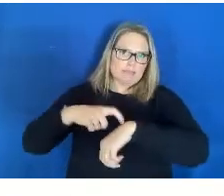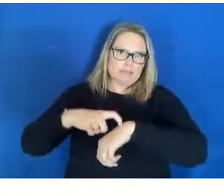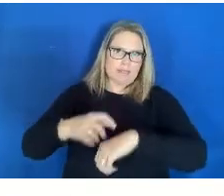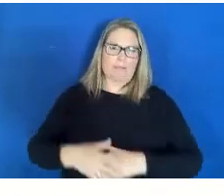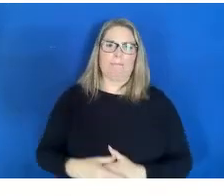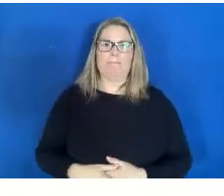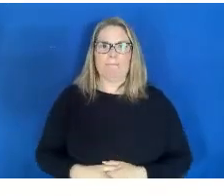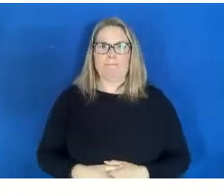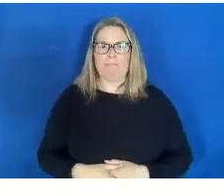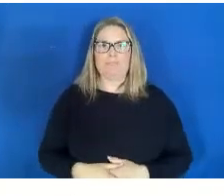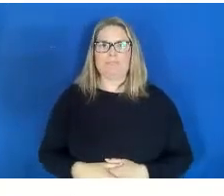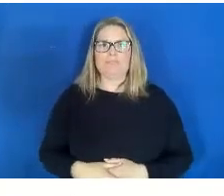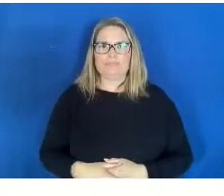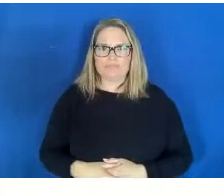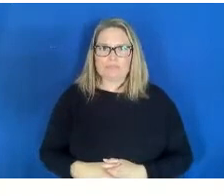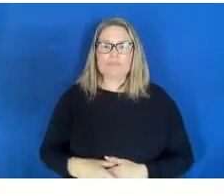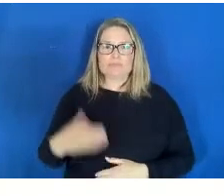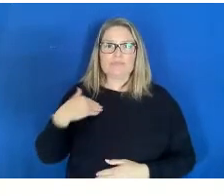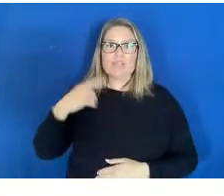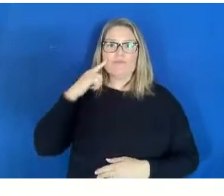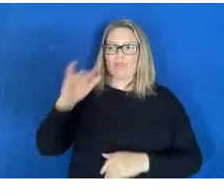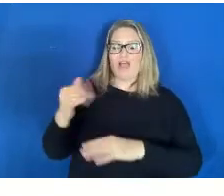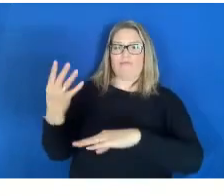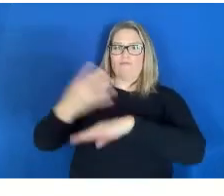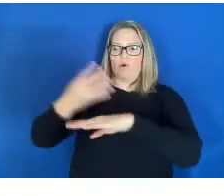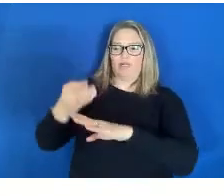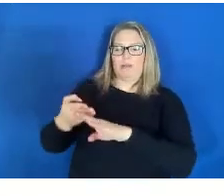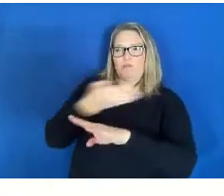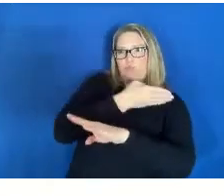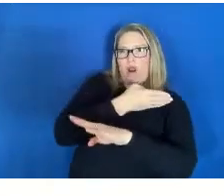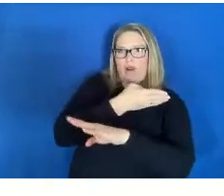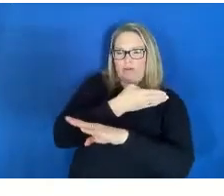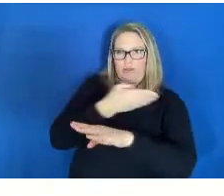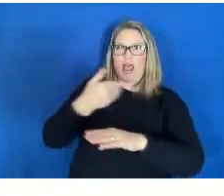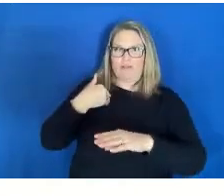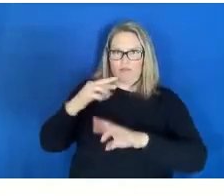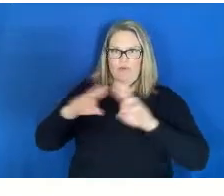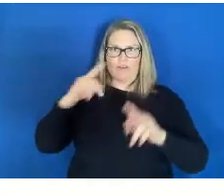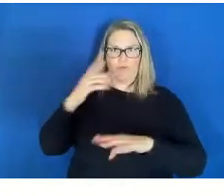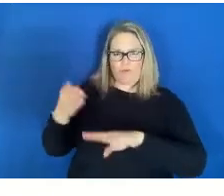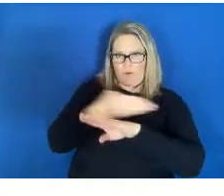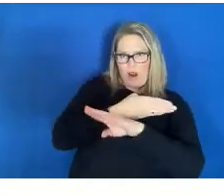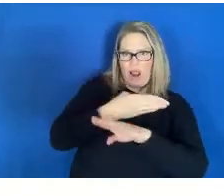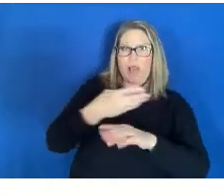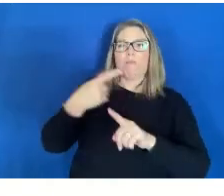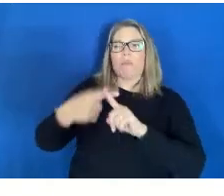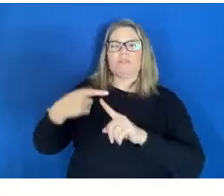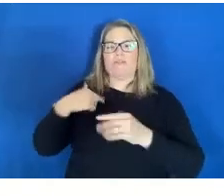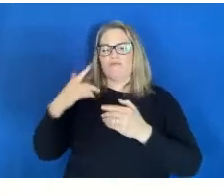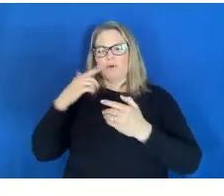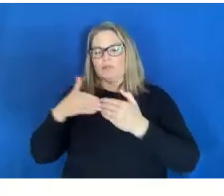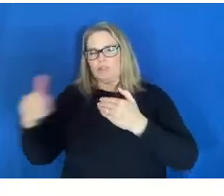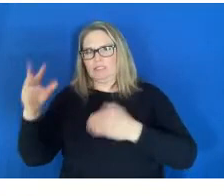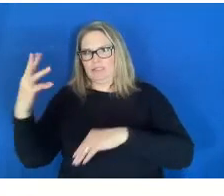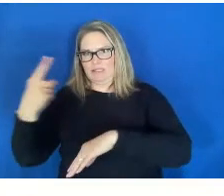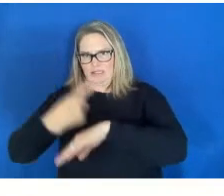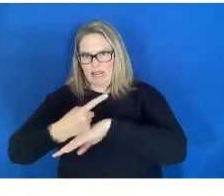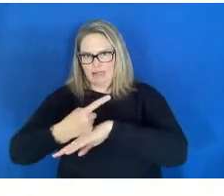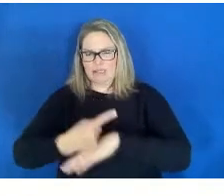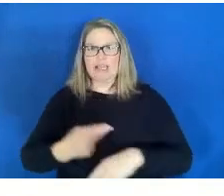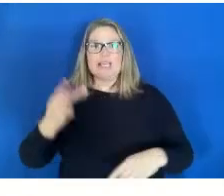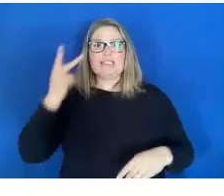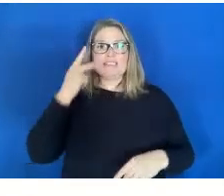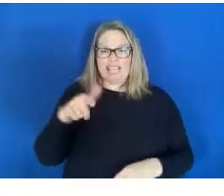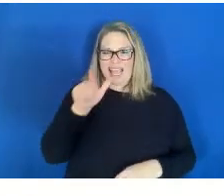The measured levels are available for 4 days prior to the forecast, and the forecast is for 6 days. Clicking on the small dots